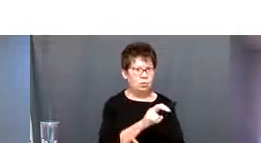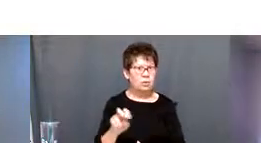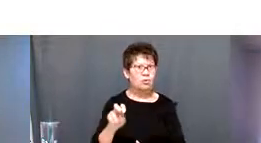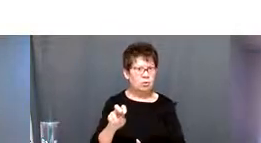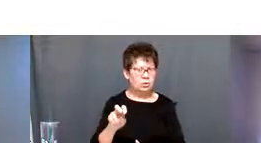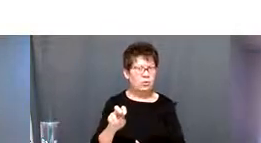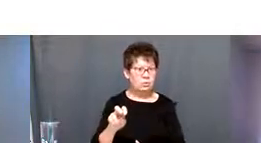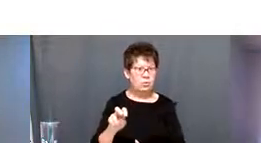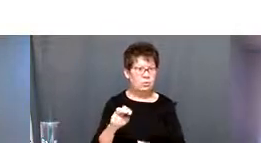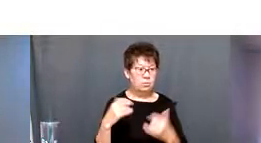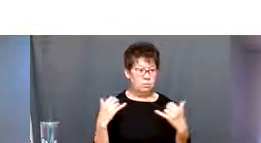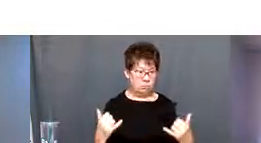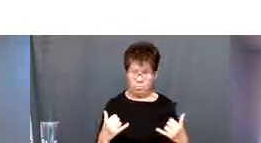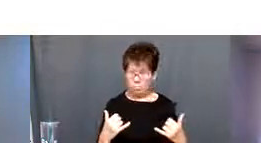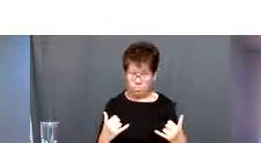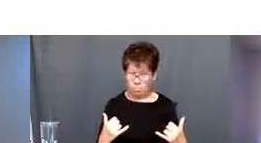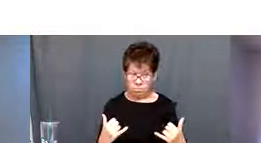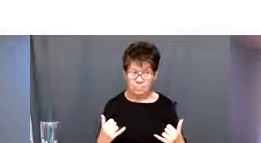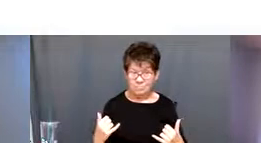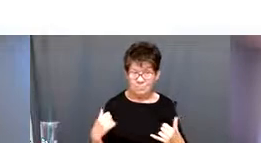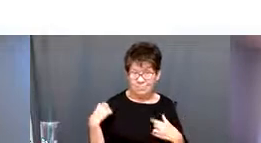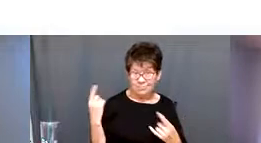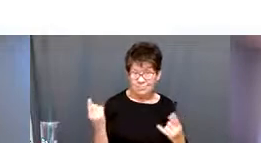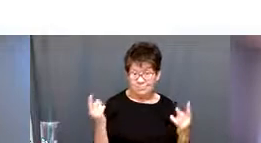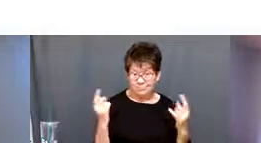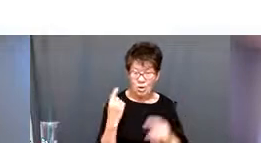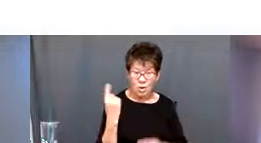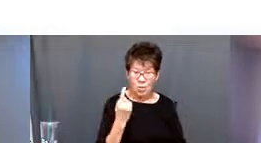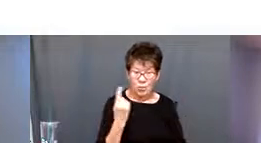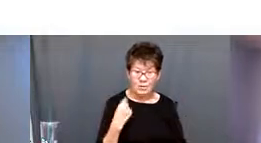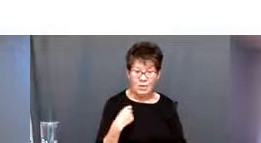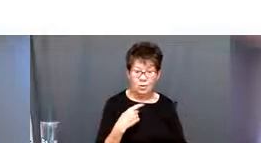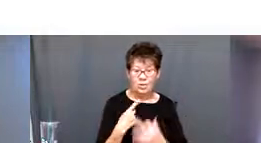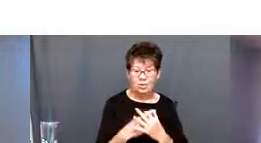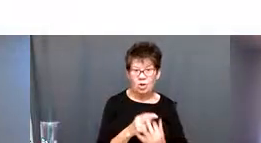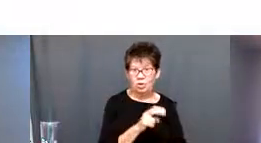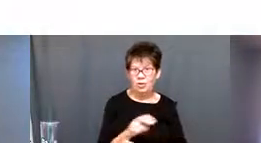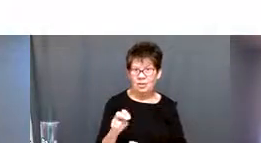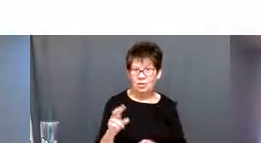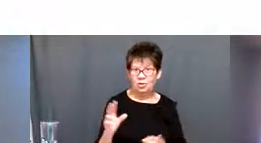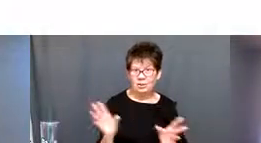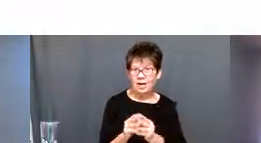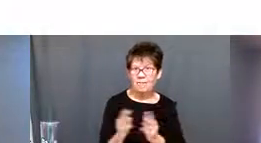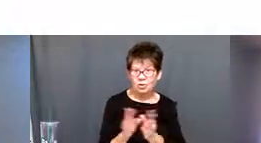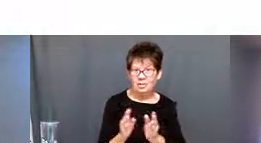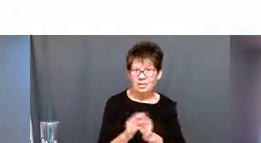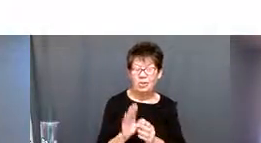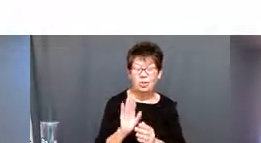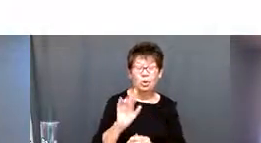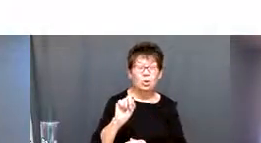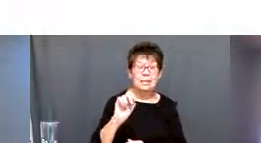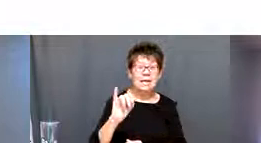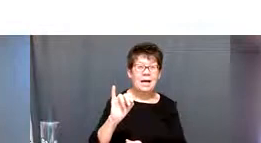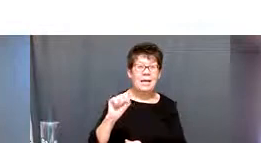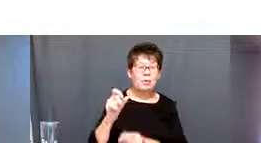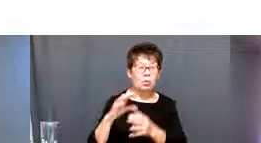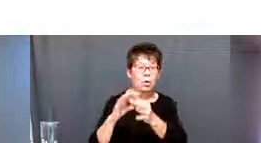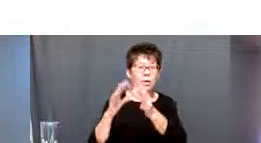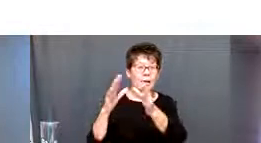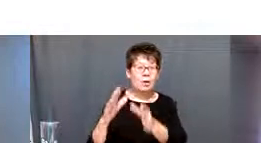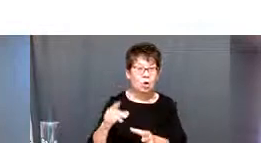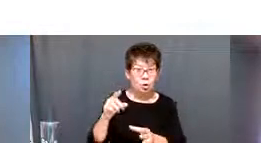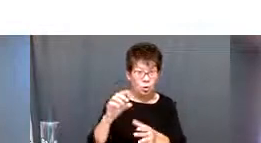now, just as they always do, we will start transition planning conferences. And your service coordinator, that TEIS service coordinator who's